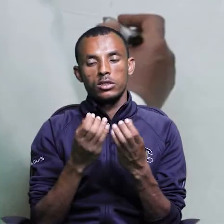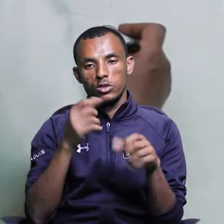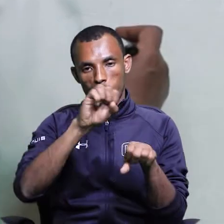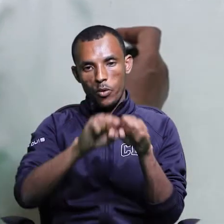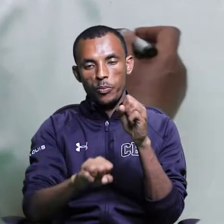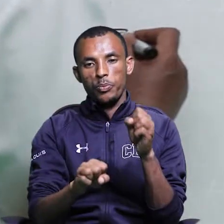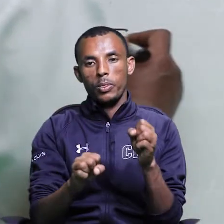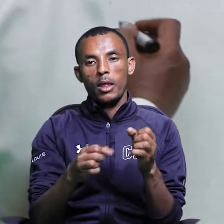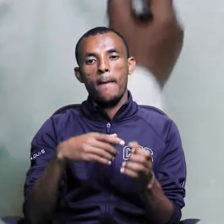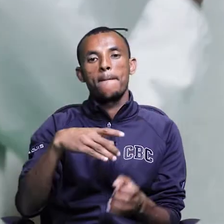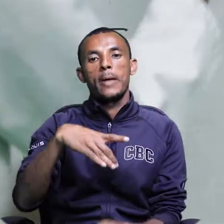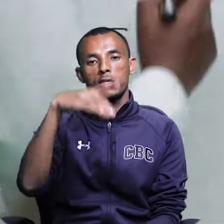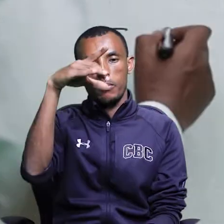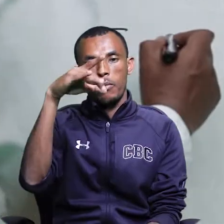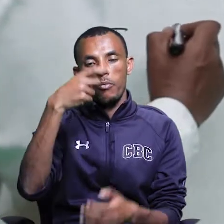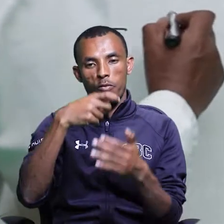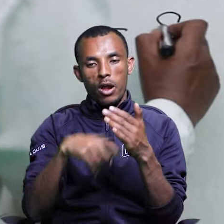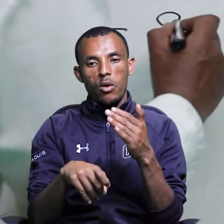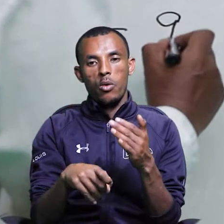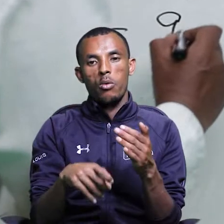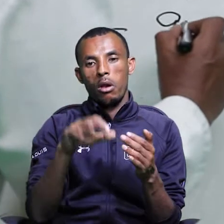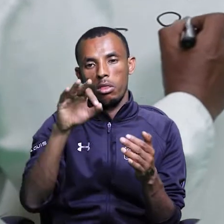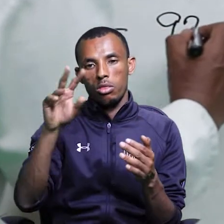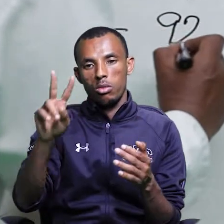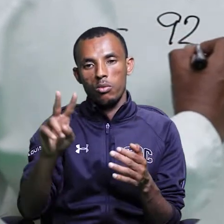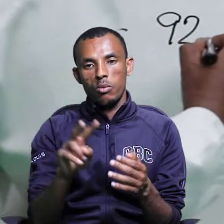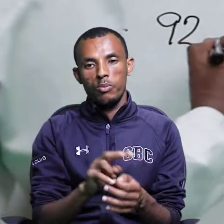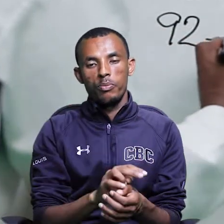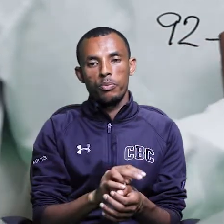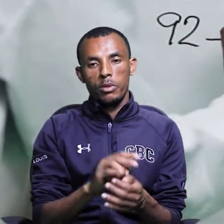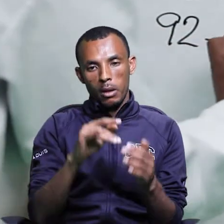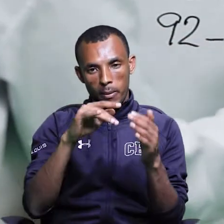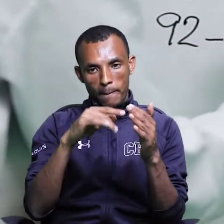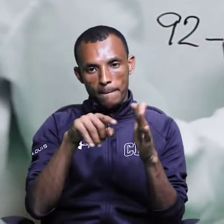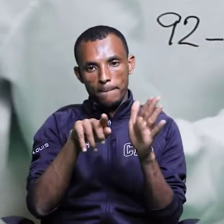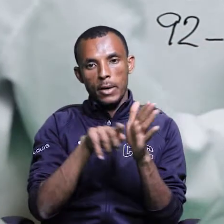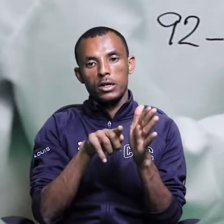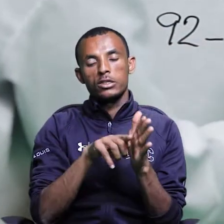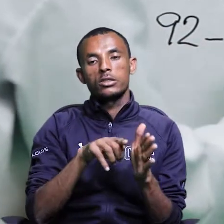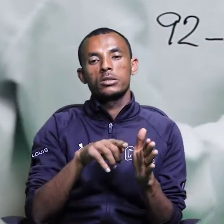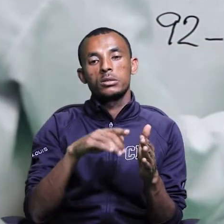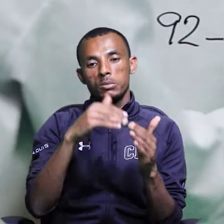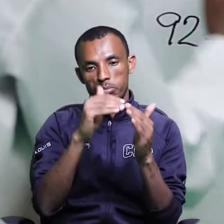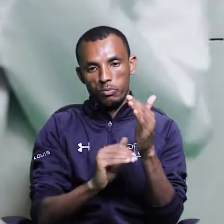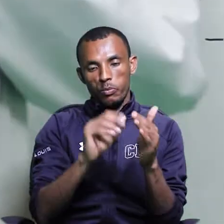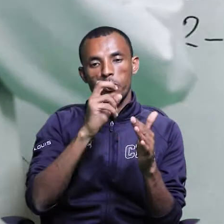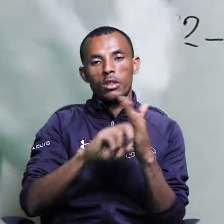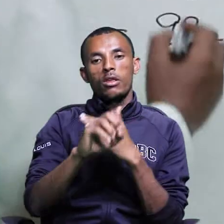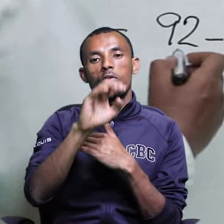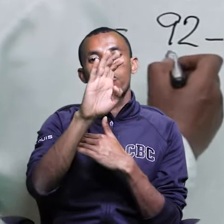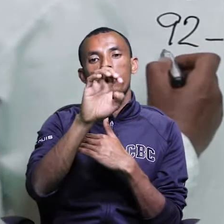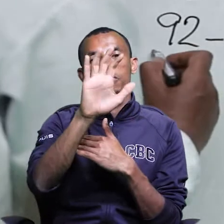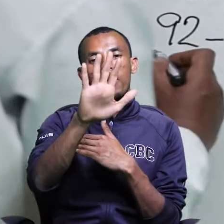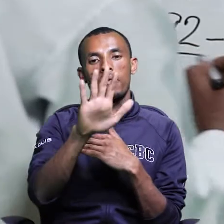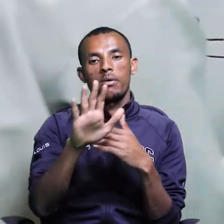So maximum value, we have 92 minus minimum value 45, what you have calculated